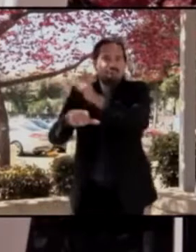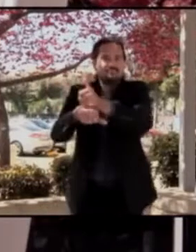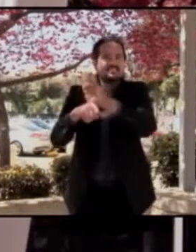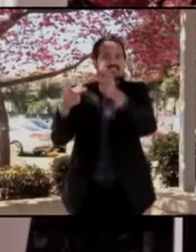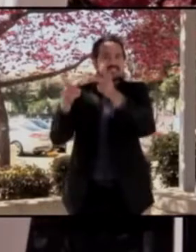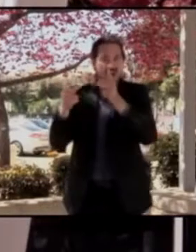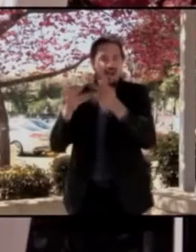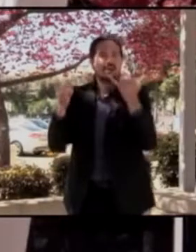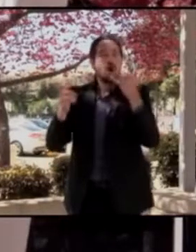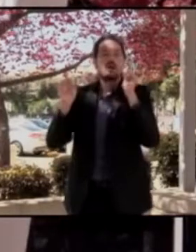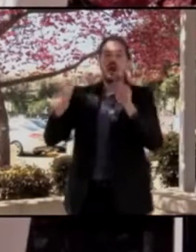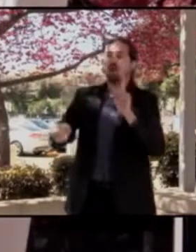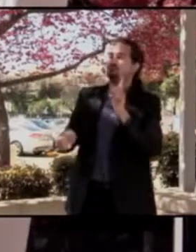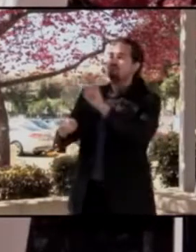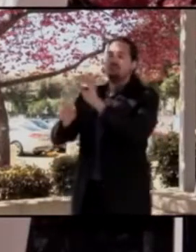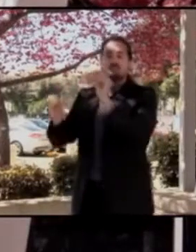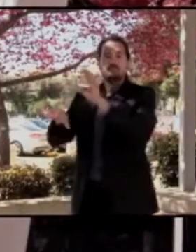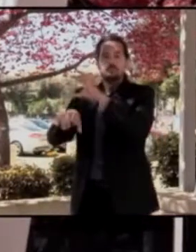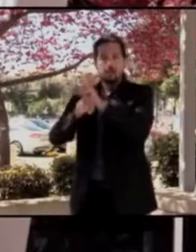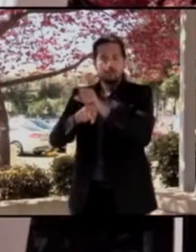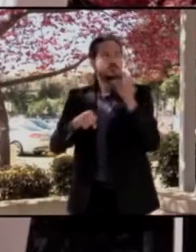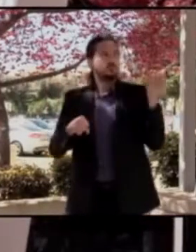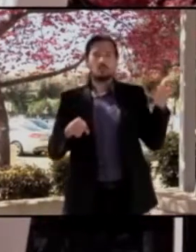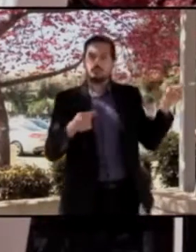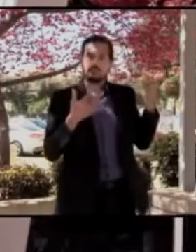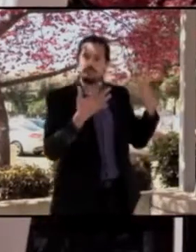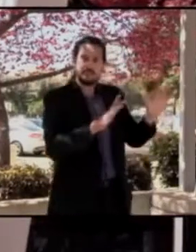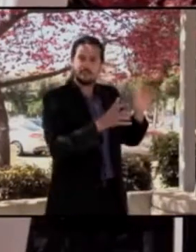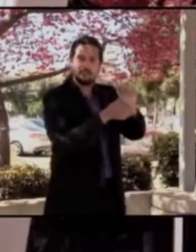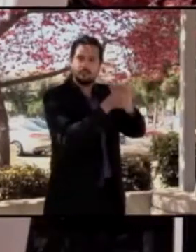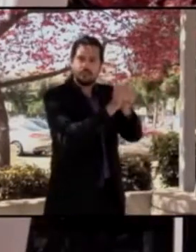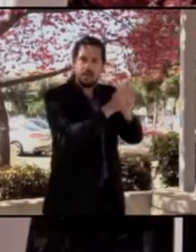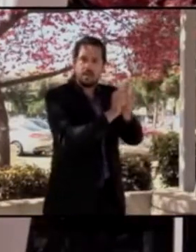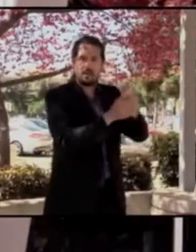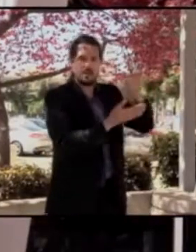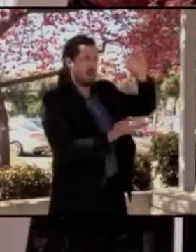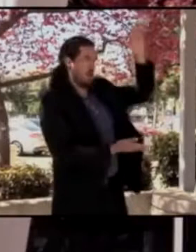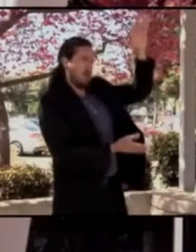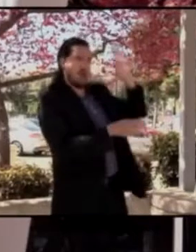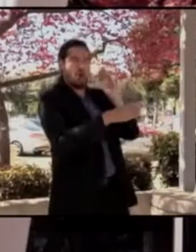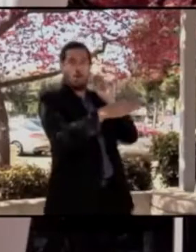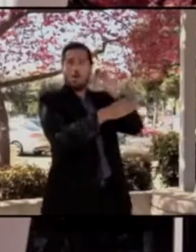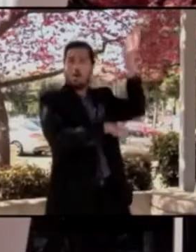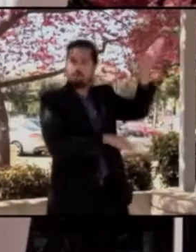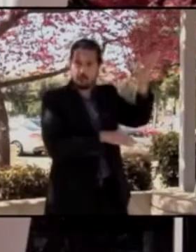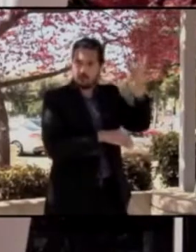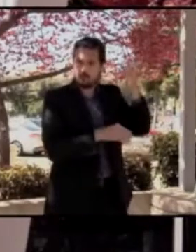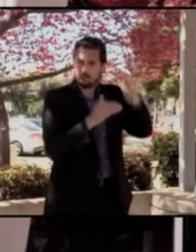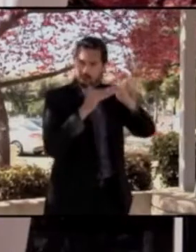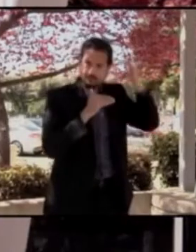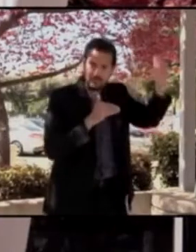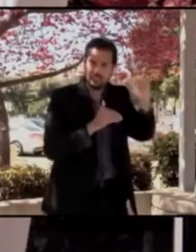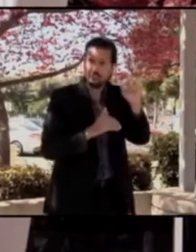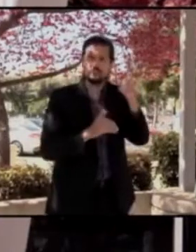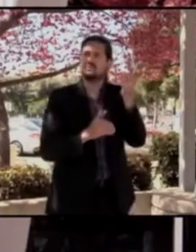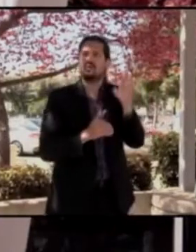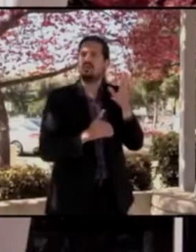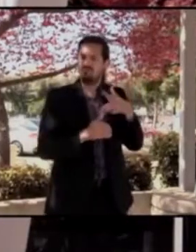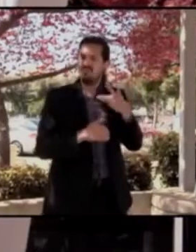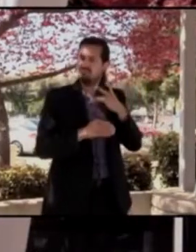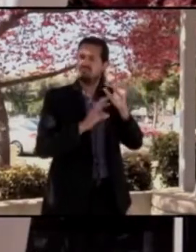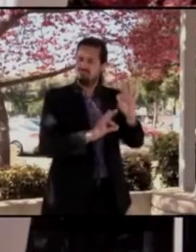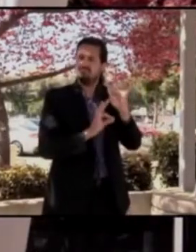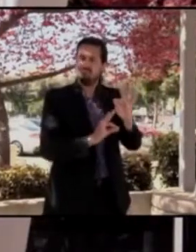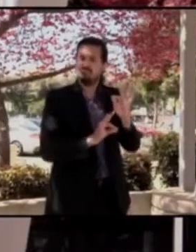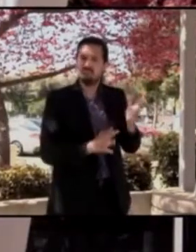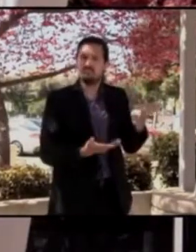address this? The question is around excess vaccine in pop-up and walk-up sites. Our strategy